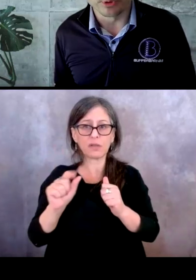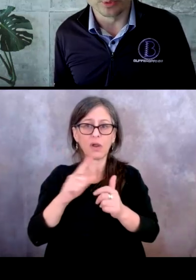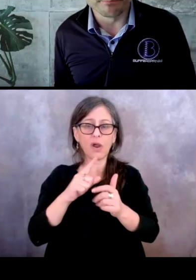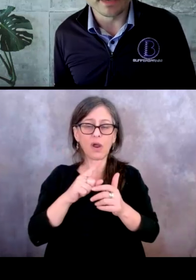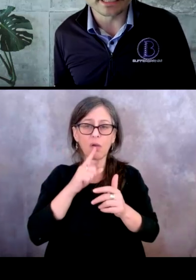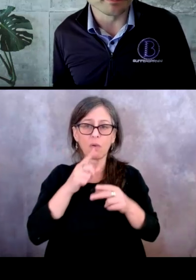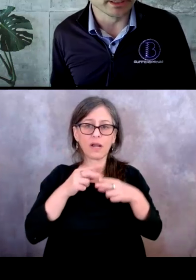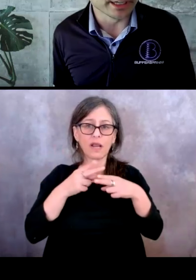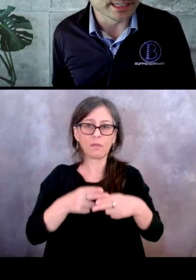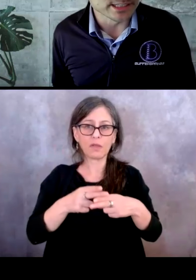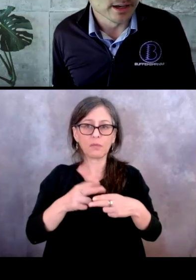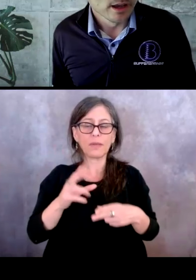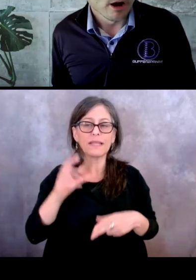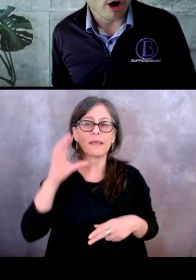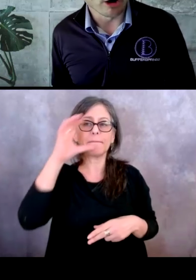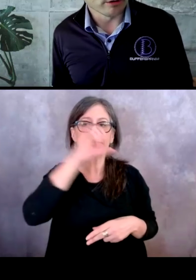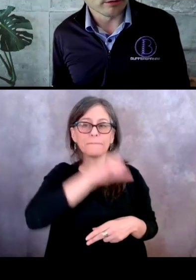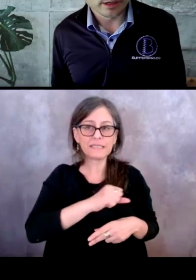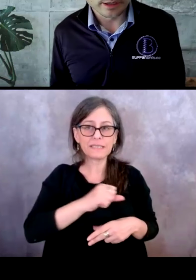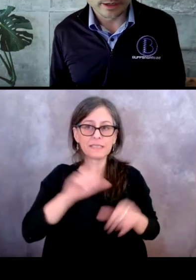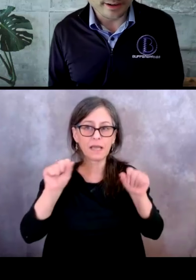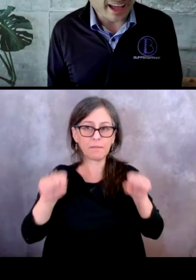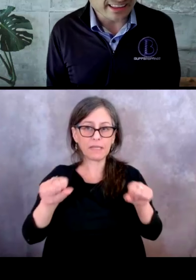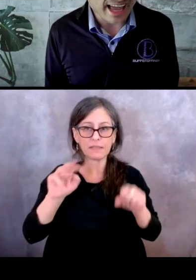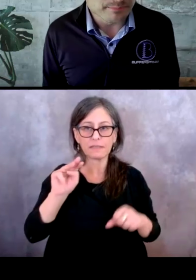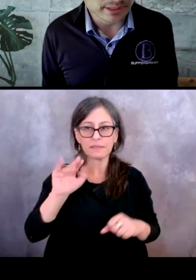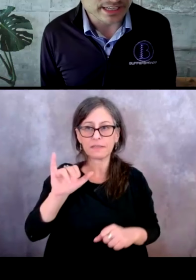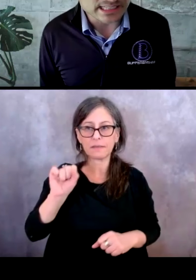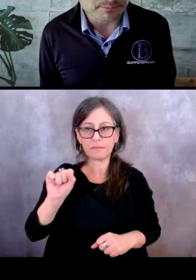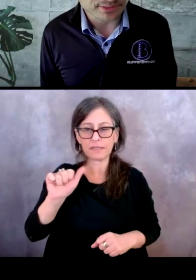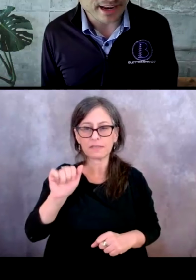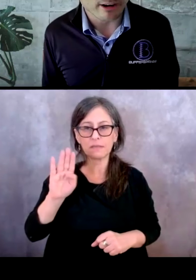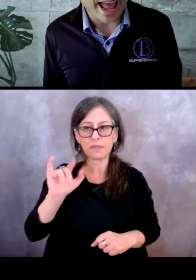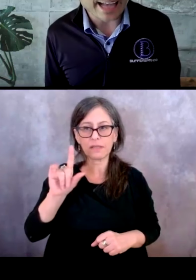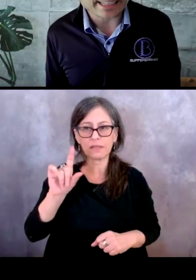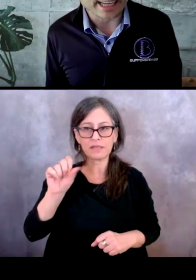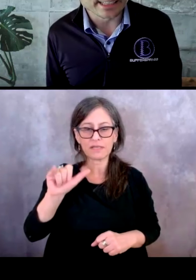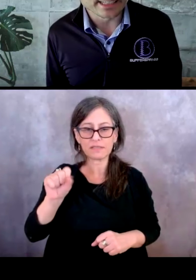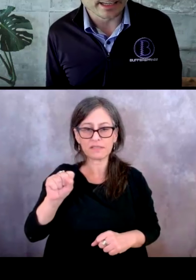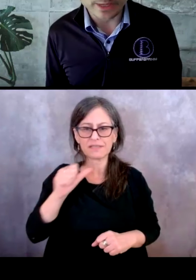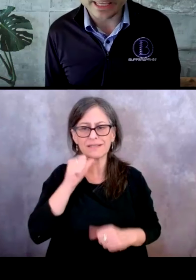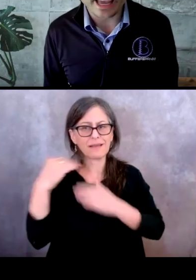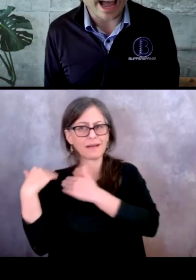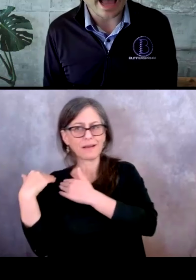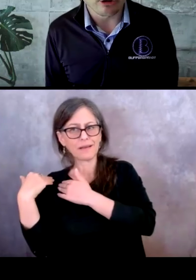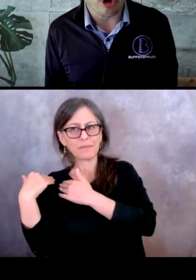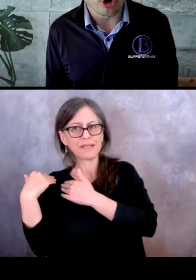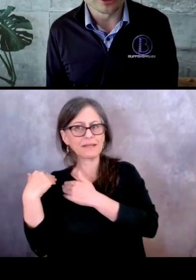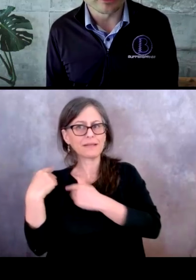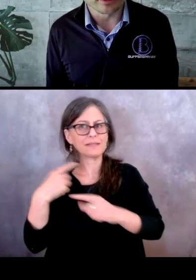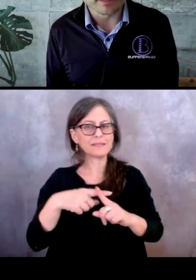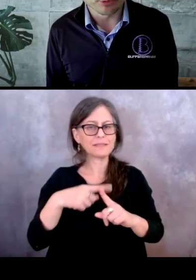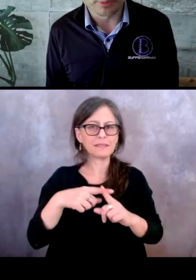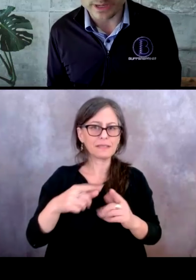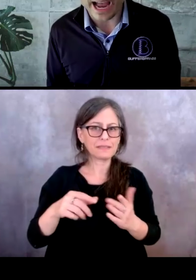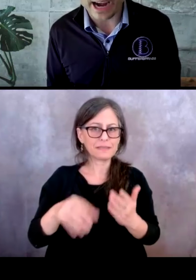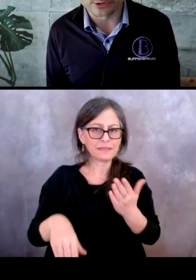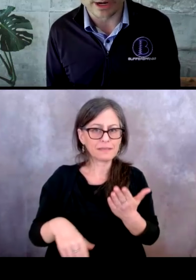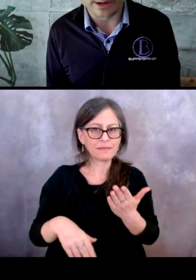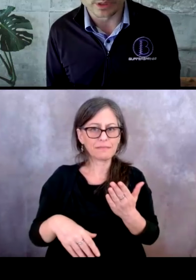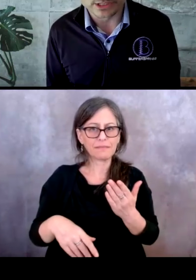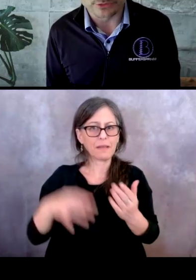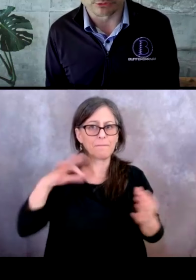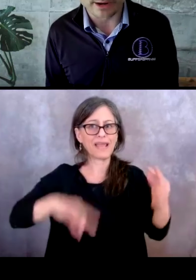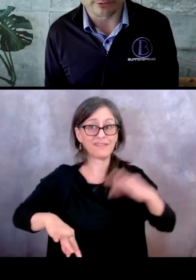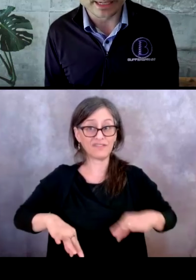call people with missed abilities, are not liabilities, but they are assets. We can't hire all different people, but if we hire